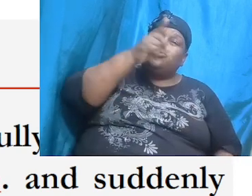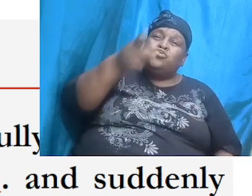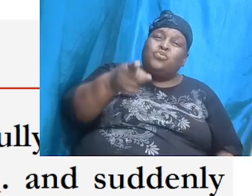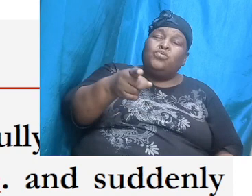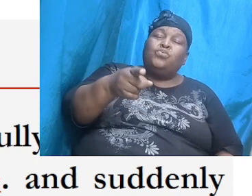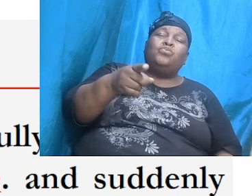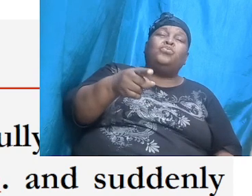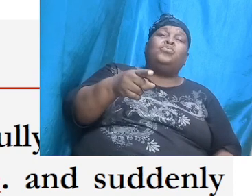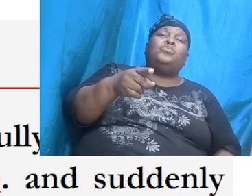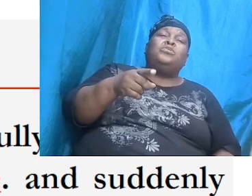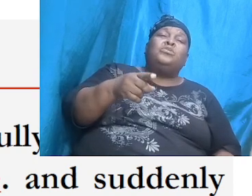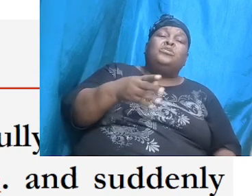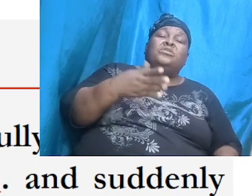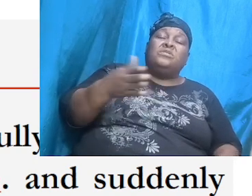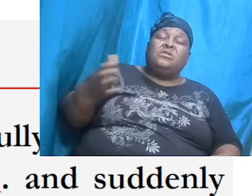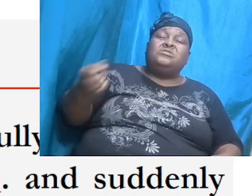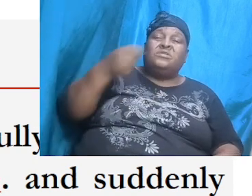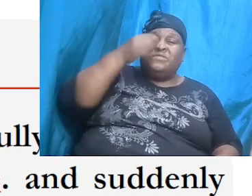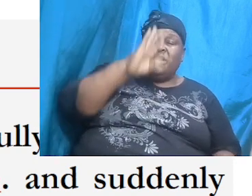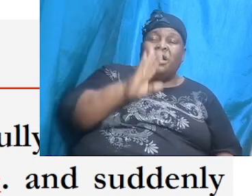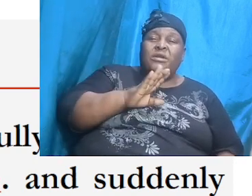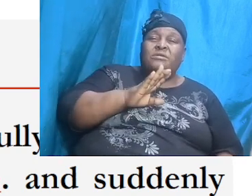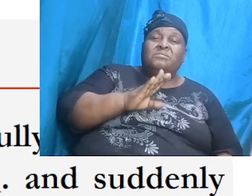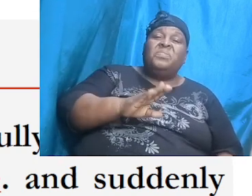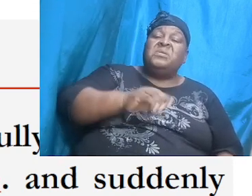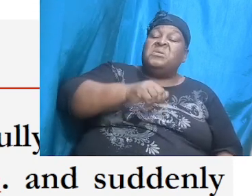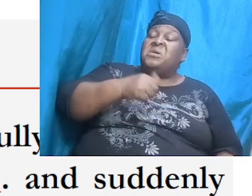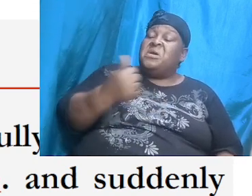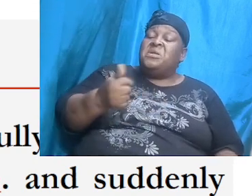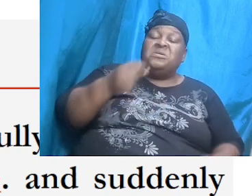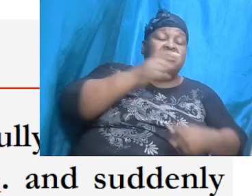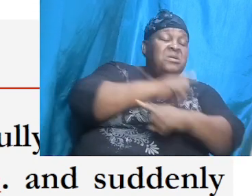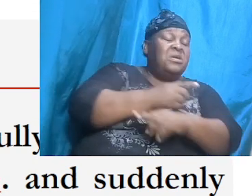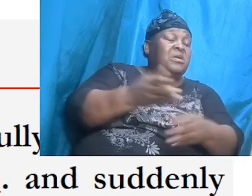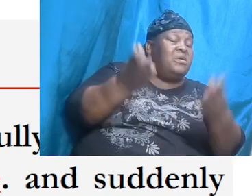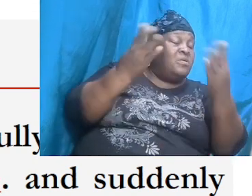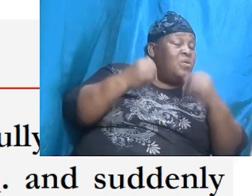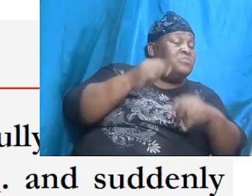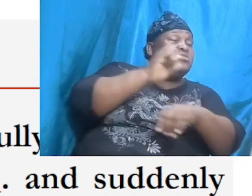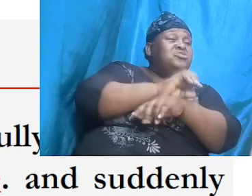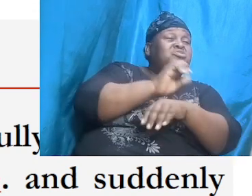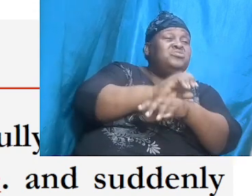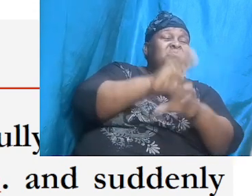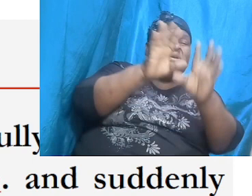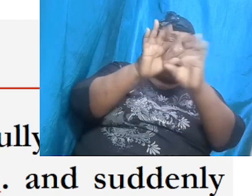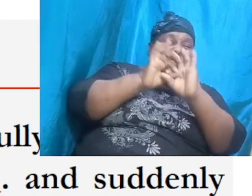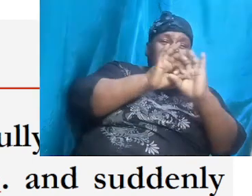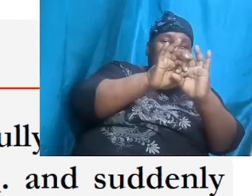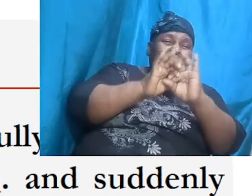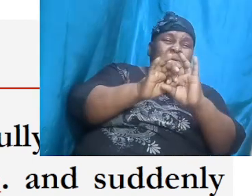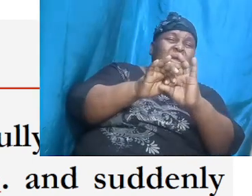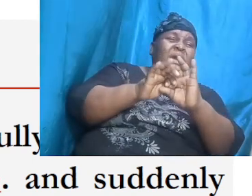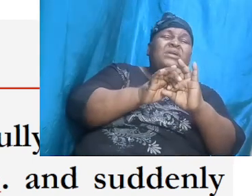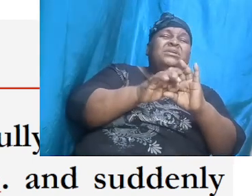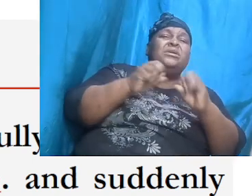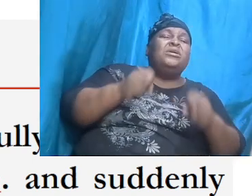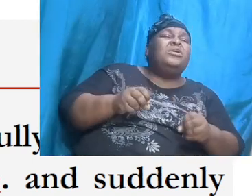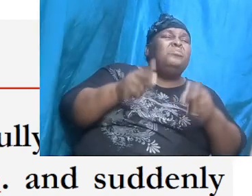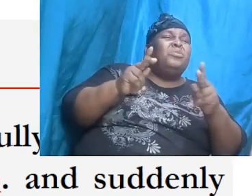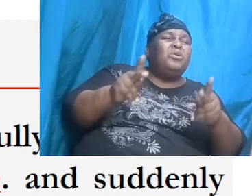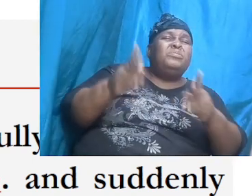God. Any day we come to church with a united expectation, with a united purpose, with a